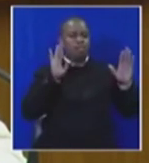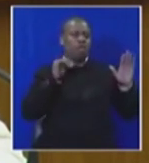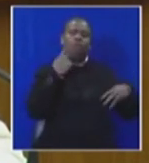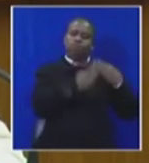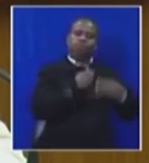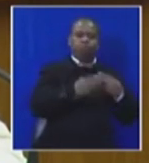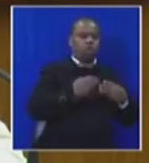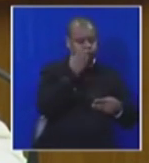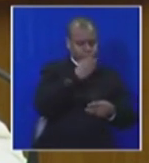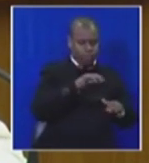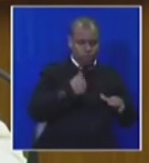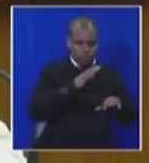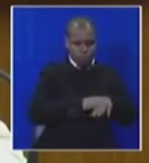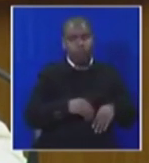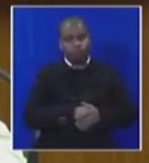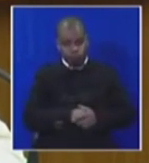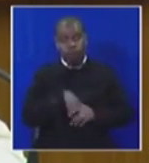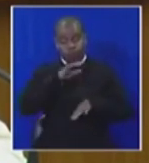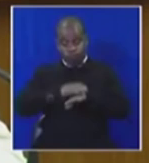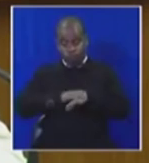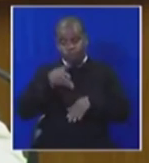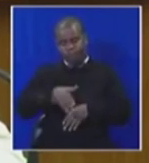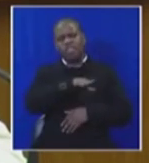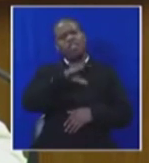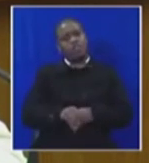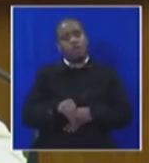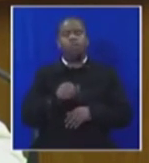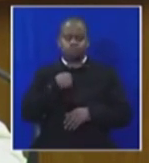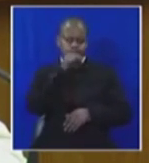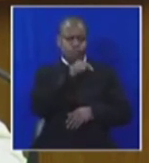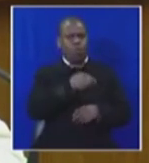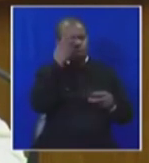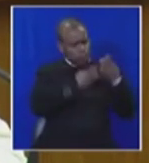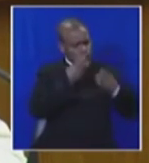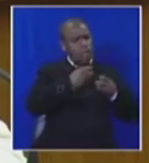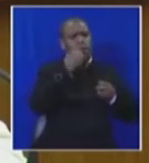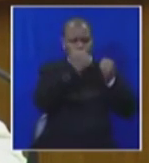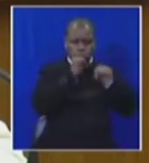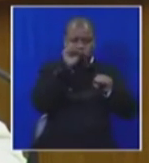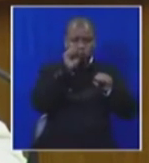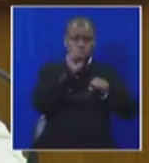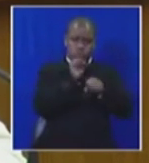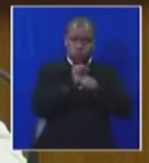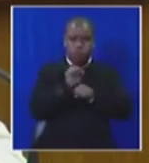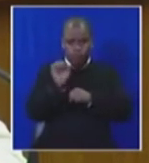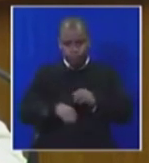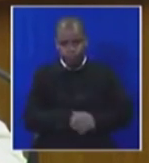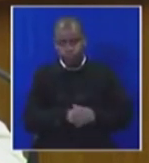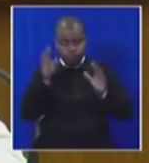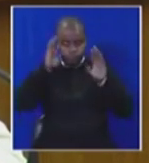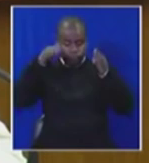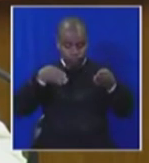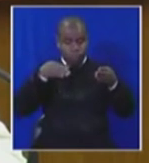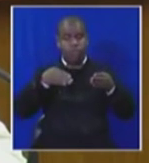are finding employment in the Western Cape than anywhere in the country and have more hope of doing so. By focusing on improving the quality